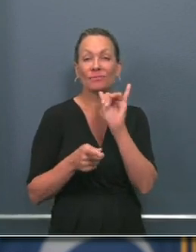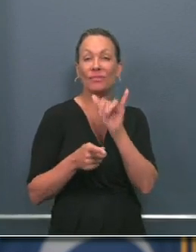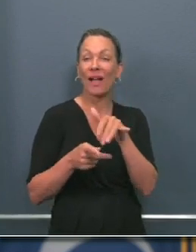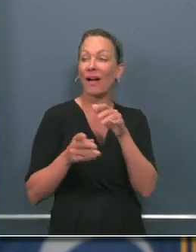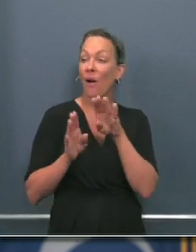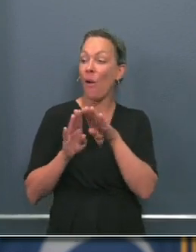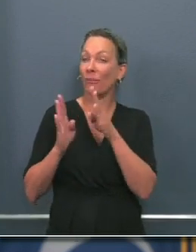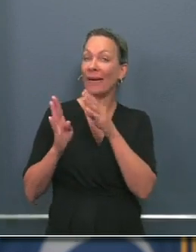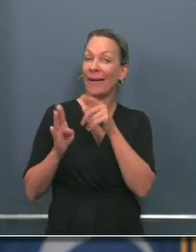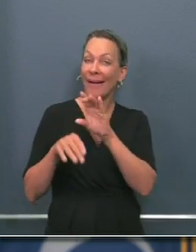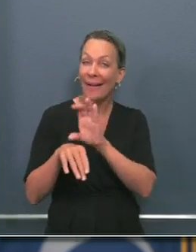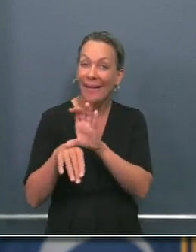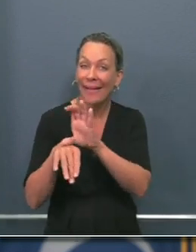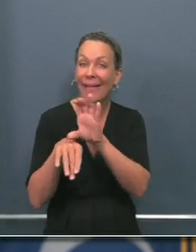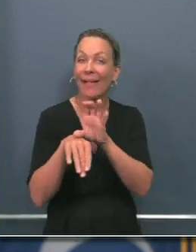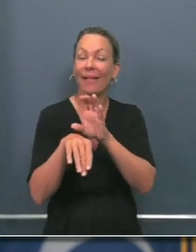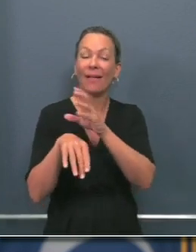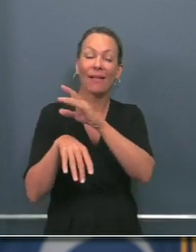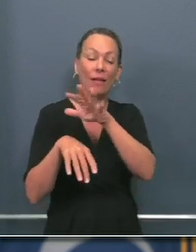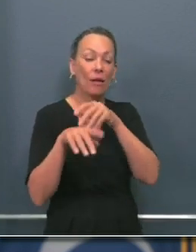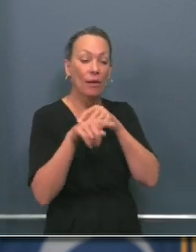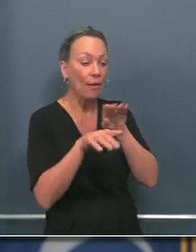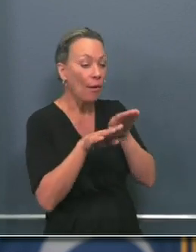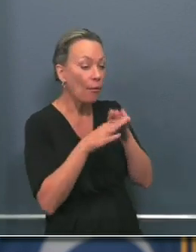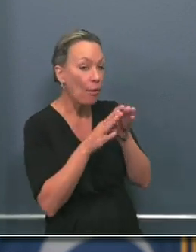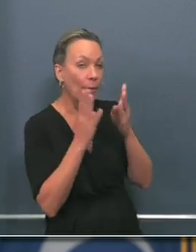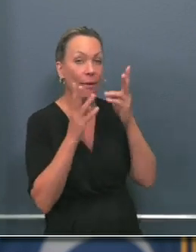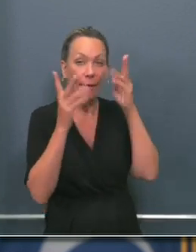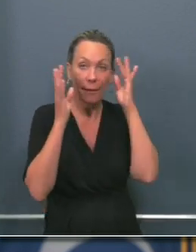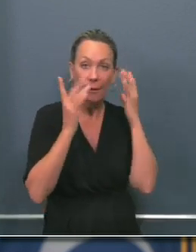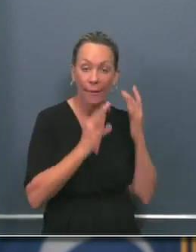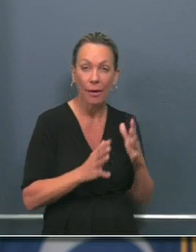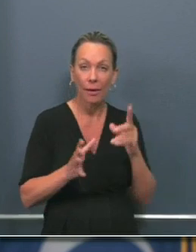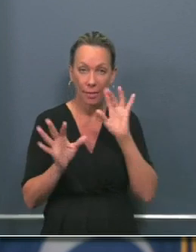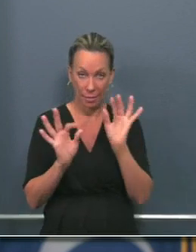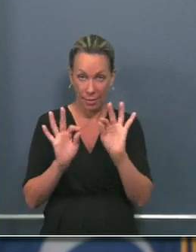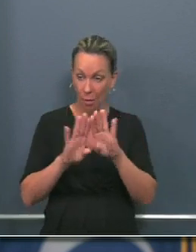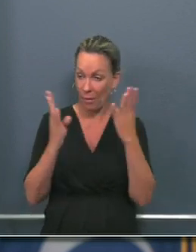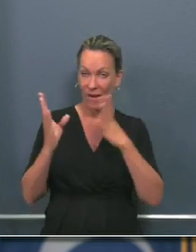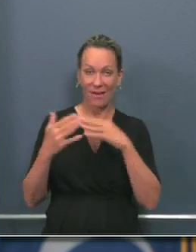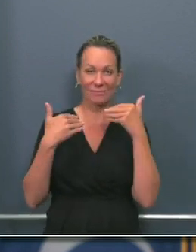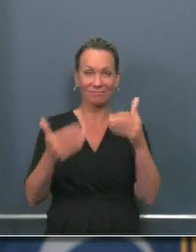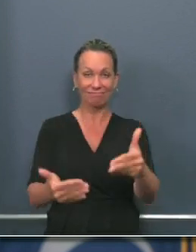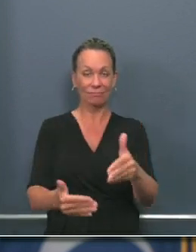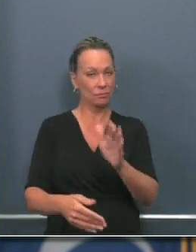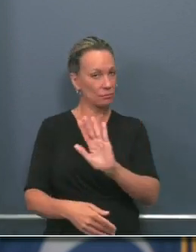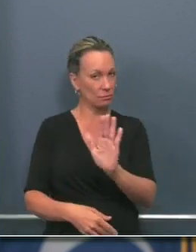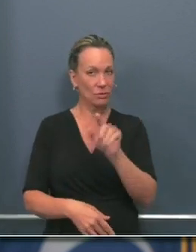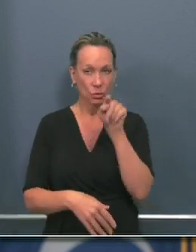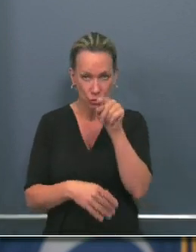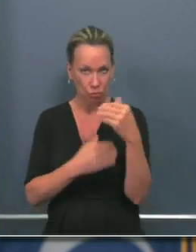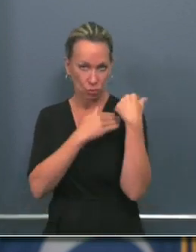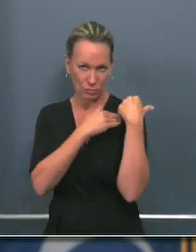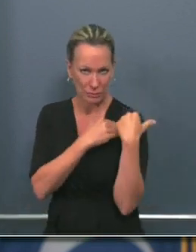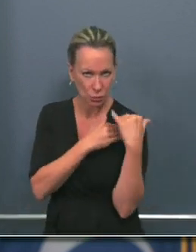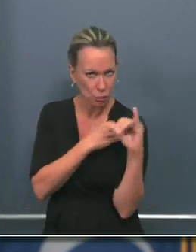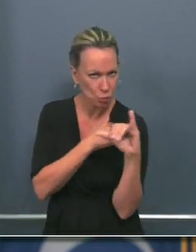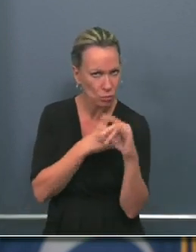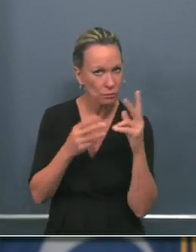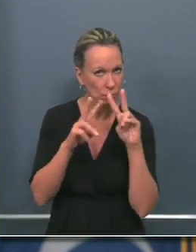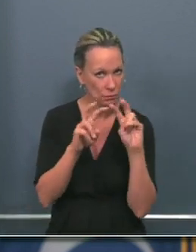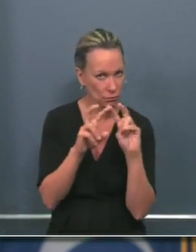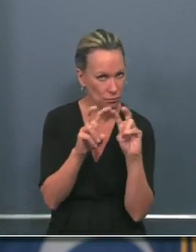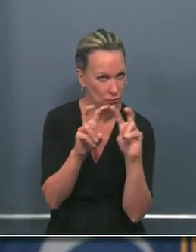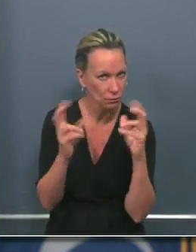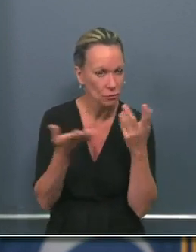to this place in the first place. And that is guided by these principles of openness and transparency,